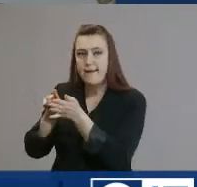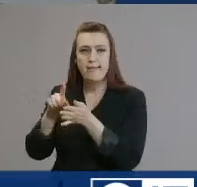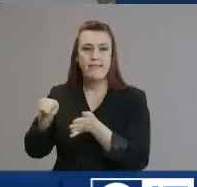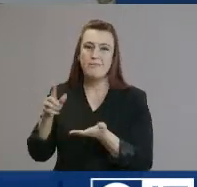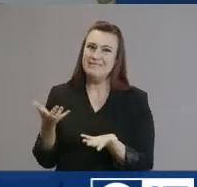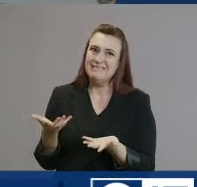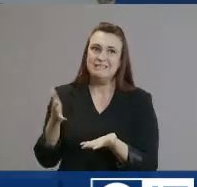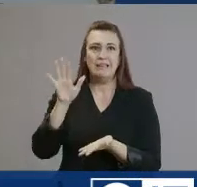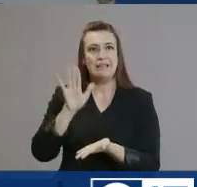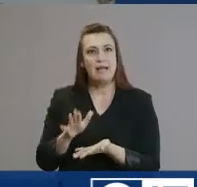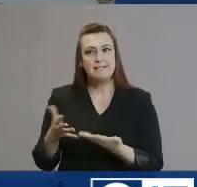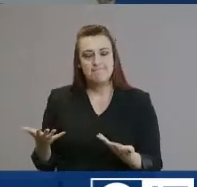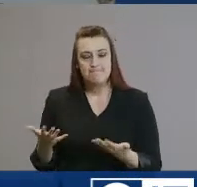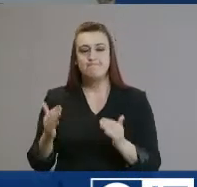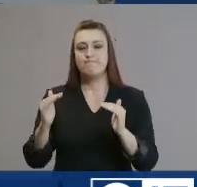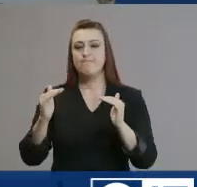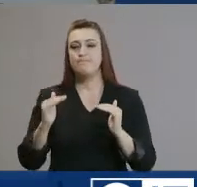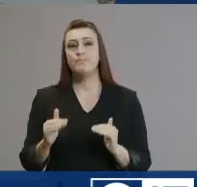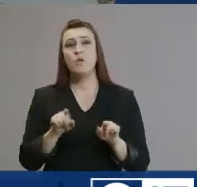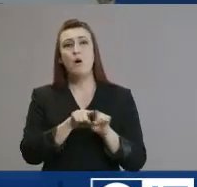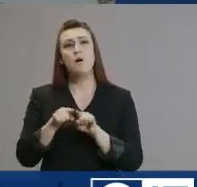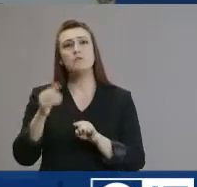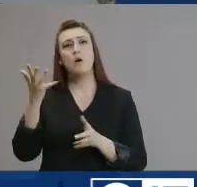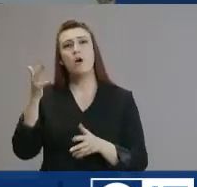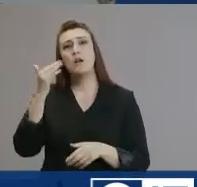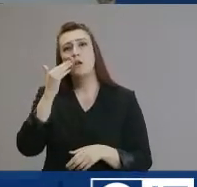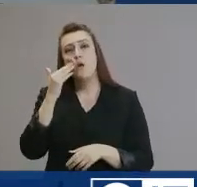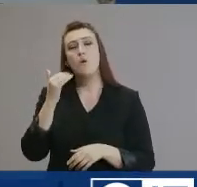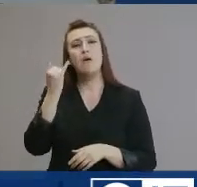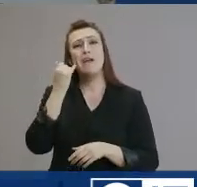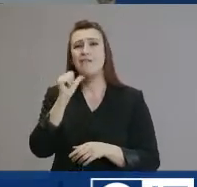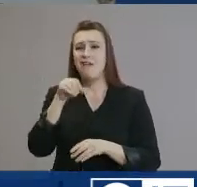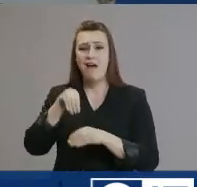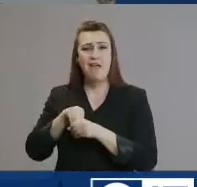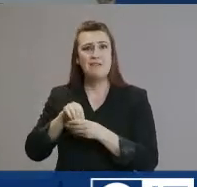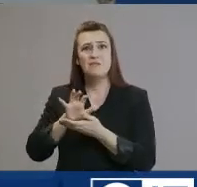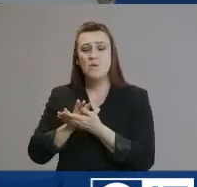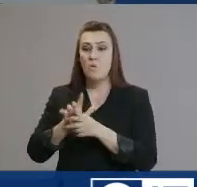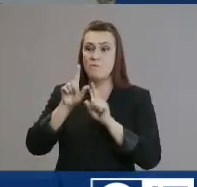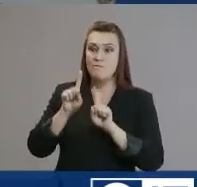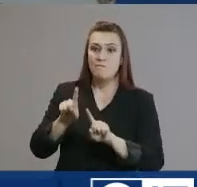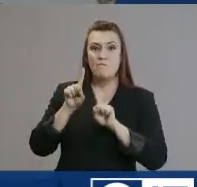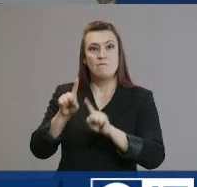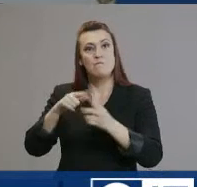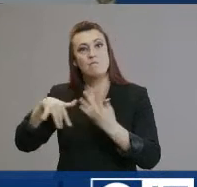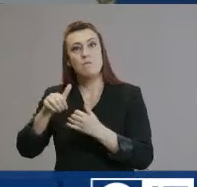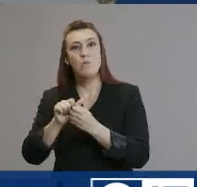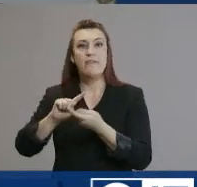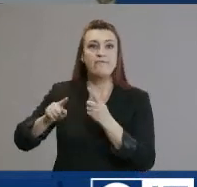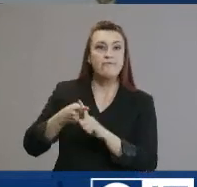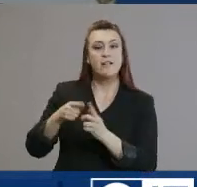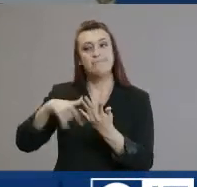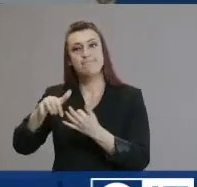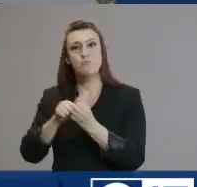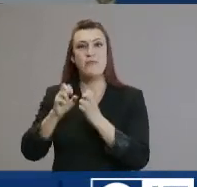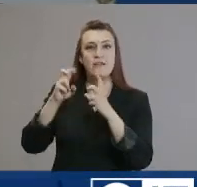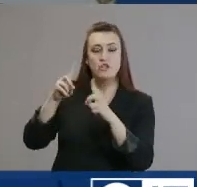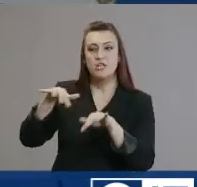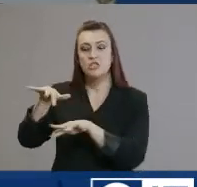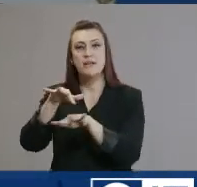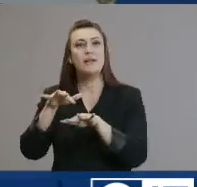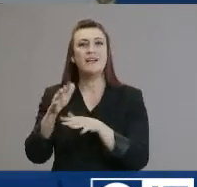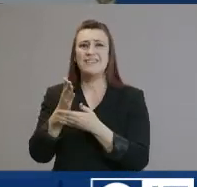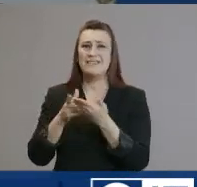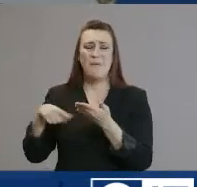not being in the classroom and not having that continuous learning environment can result in education impediments. The